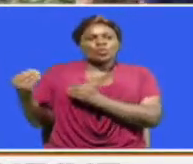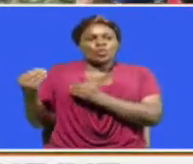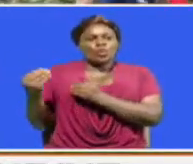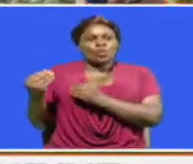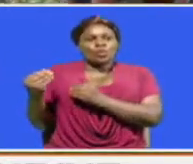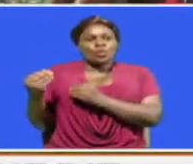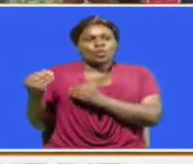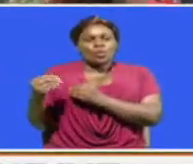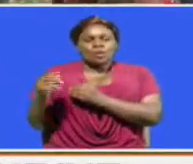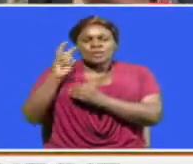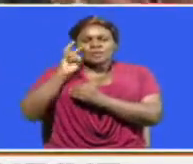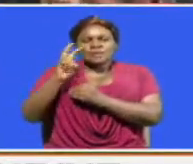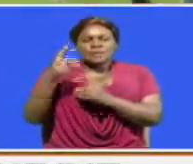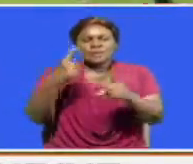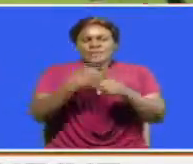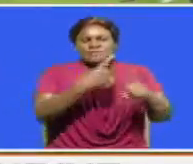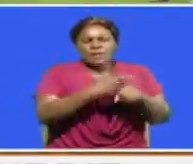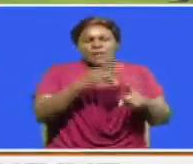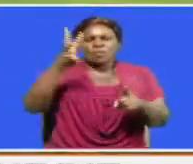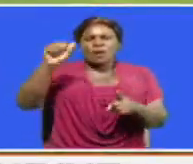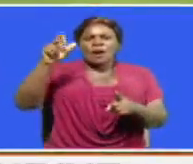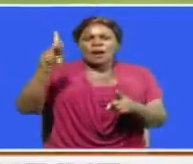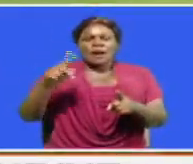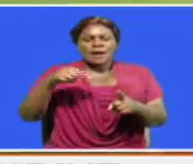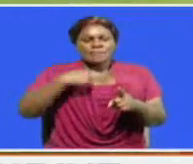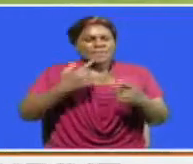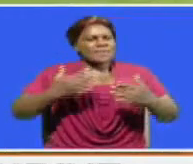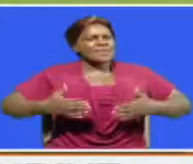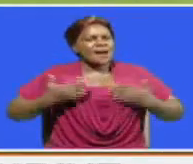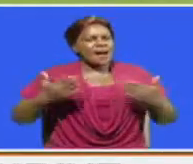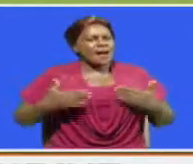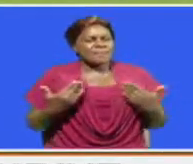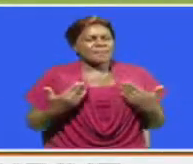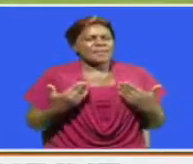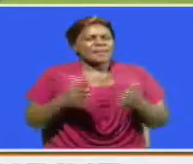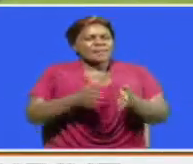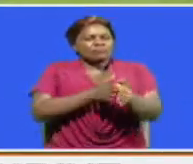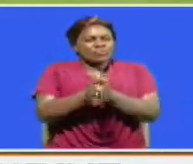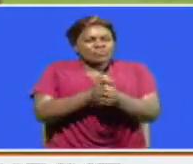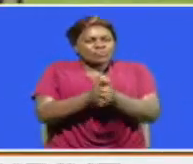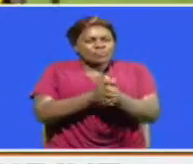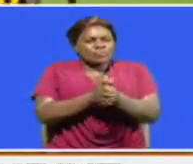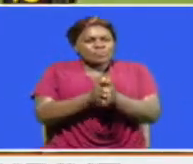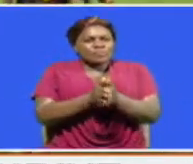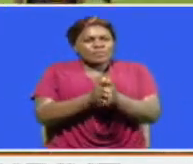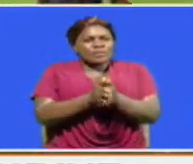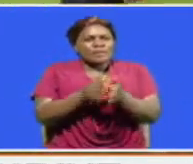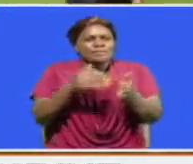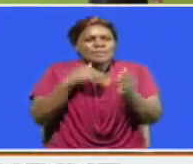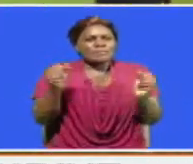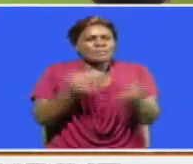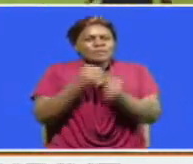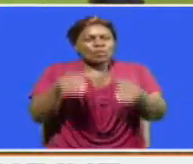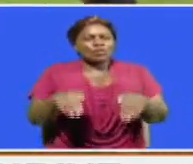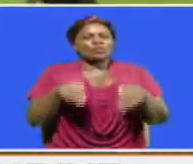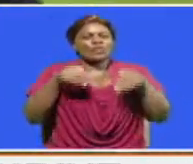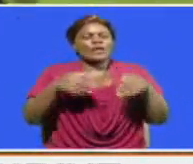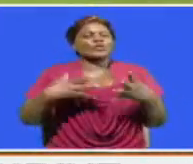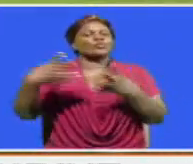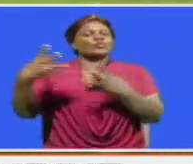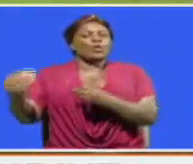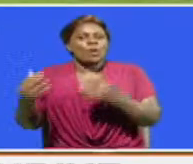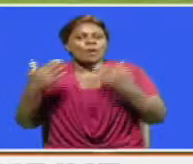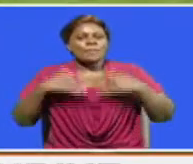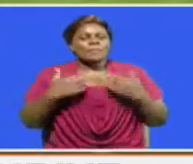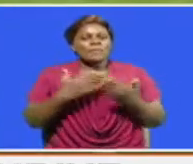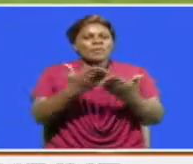FC Workers. That's like, for me, it's just happiness. Like, I'm feeling so happy to go there, and I can't wait to go there. And then